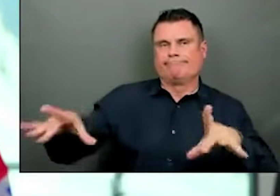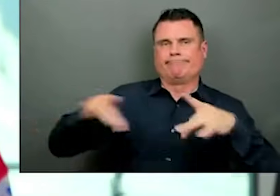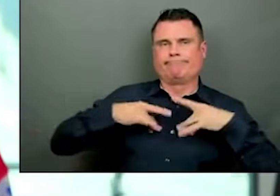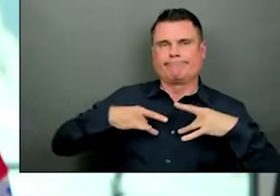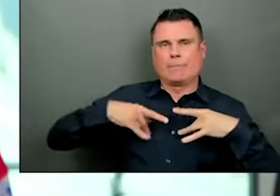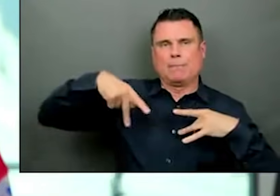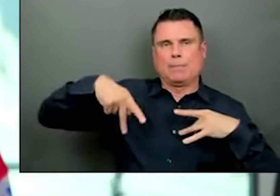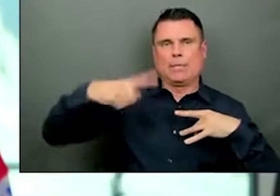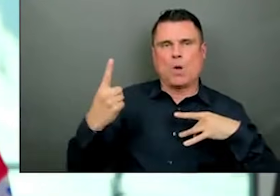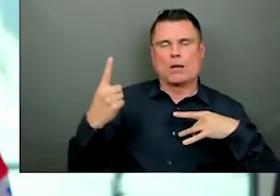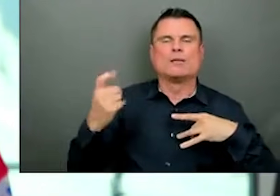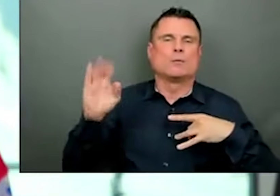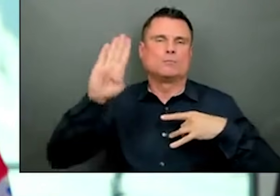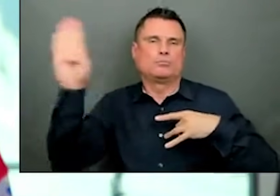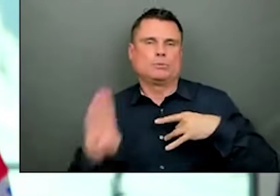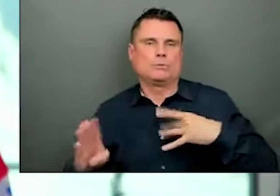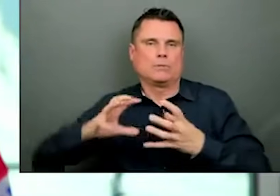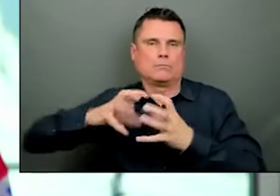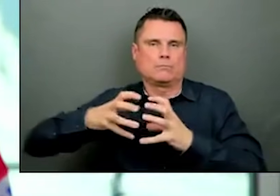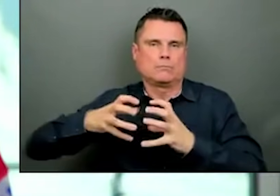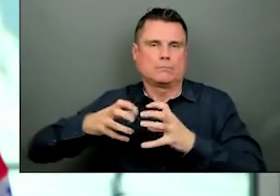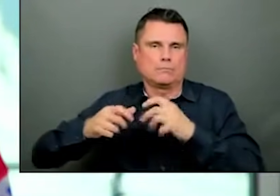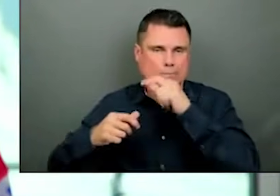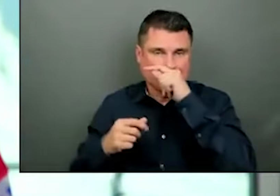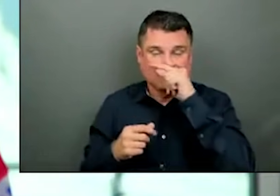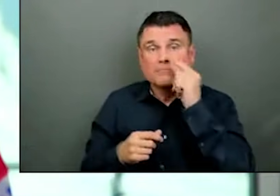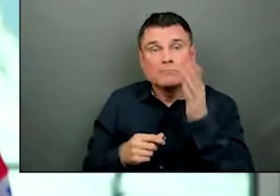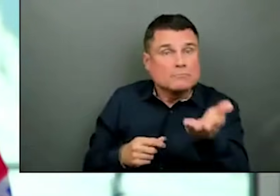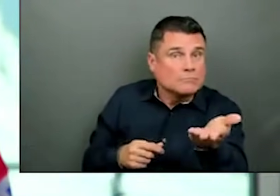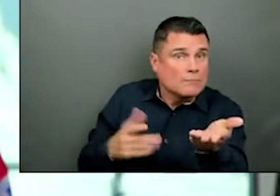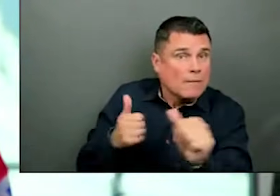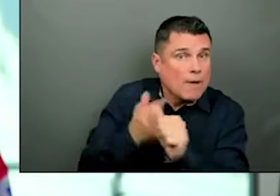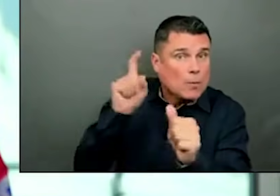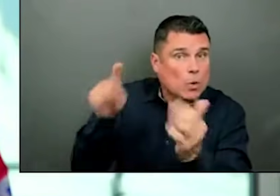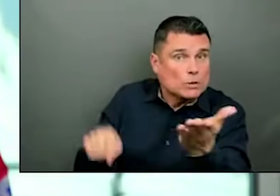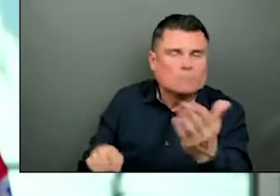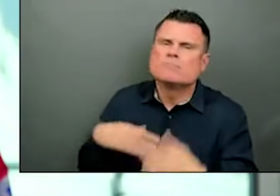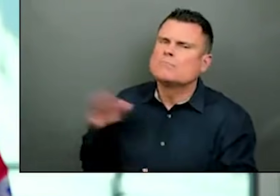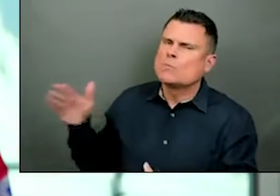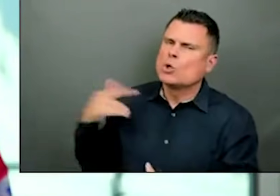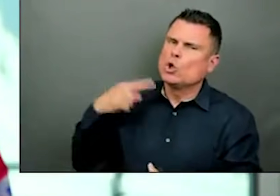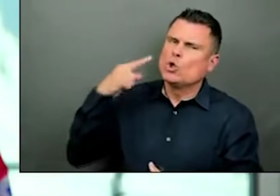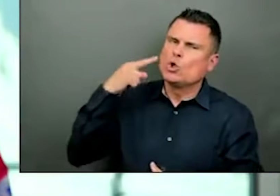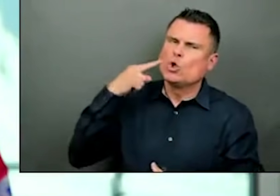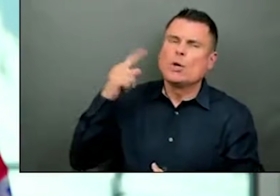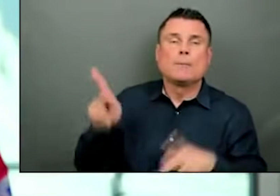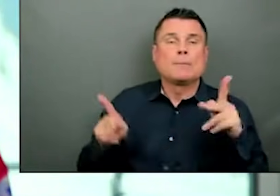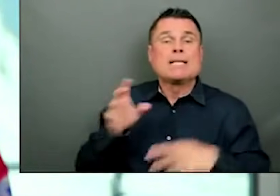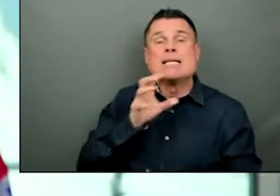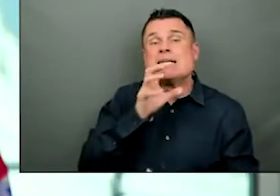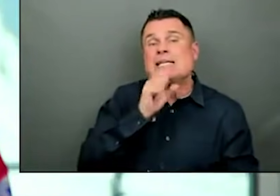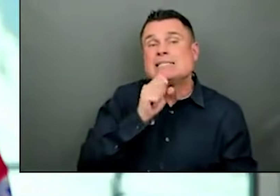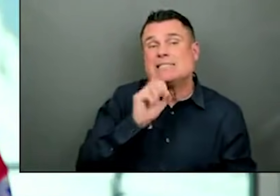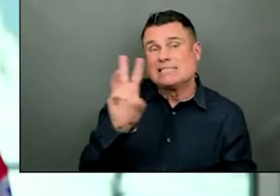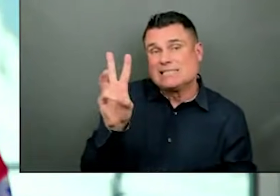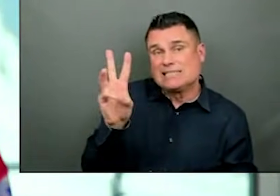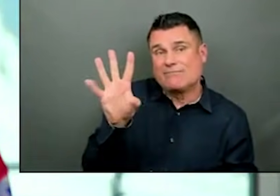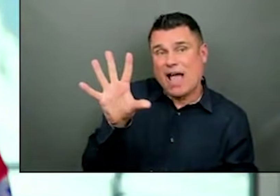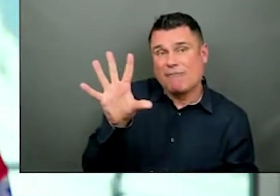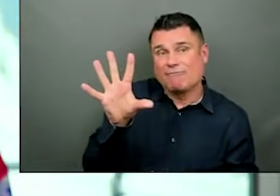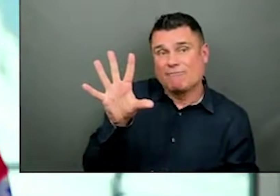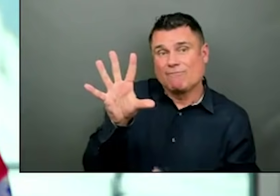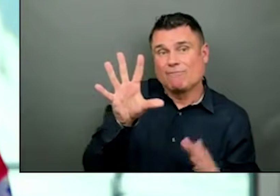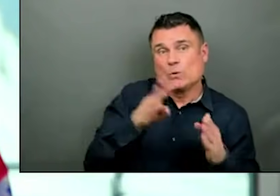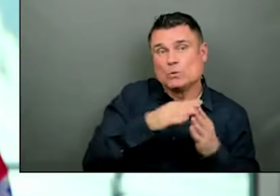age 65 to 71 who quickly saw people slightly older for them